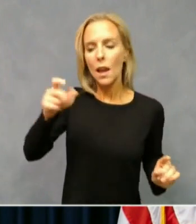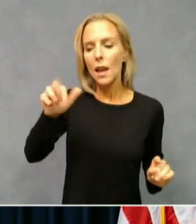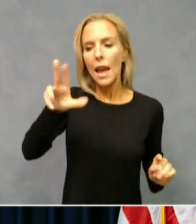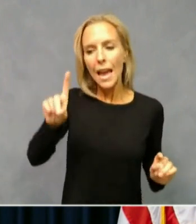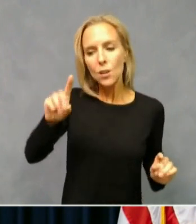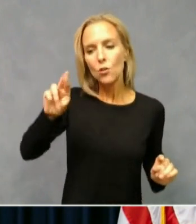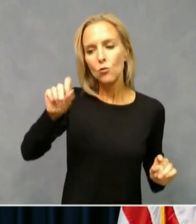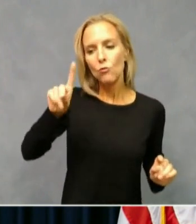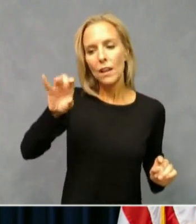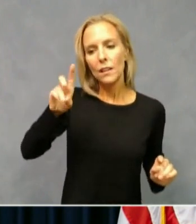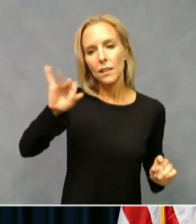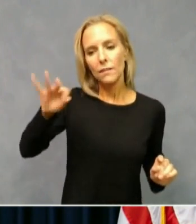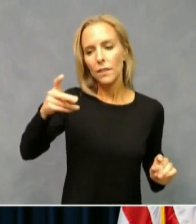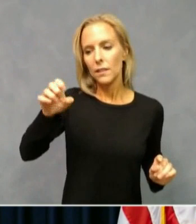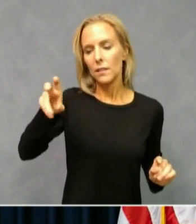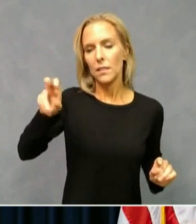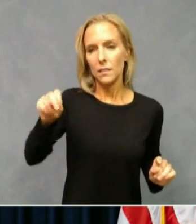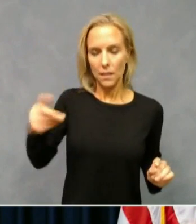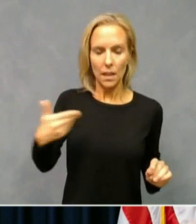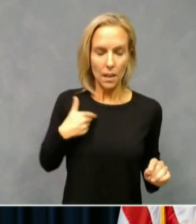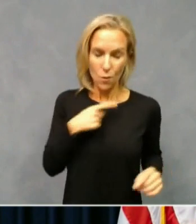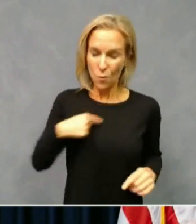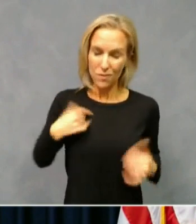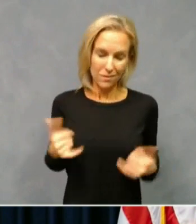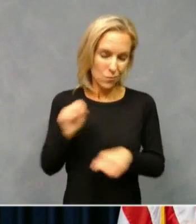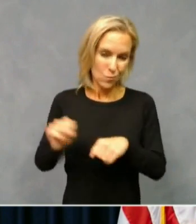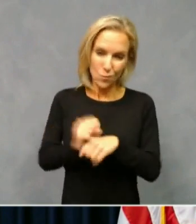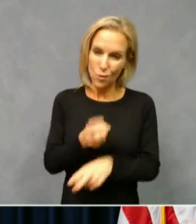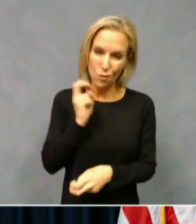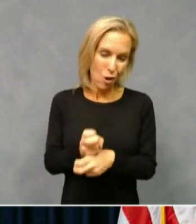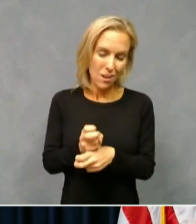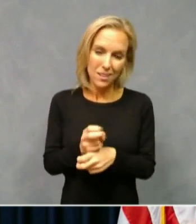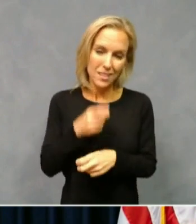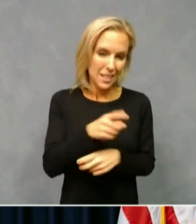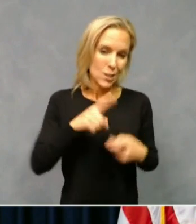And we are working hard in this facility, and we're going to get a little bit more of an update